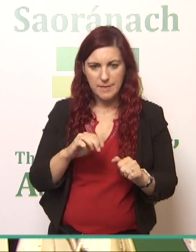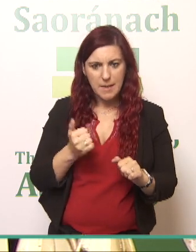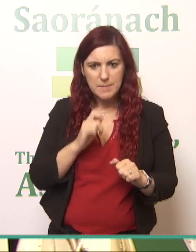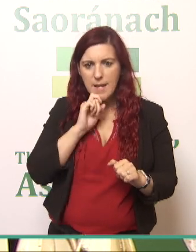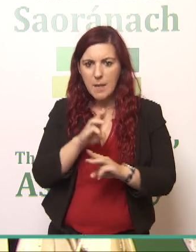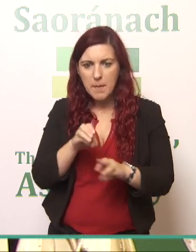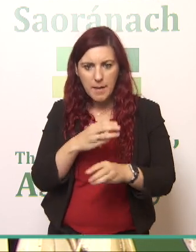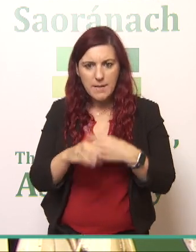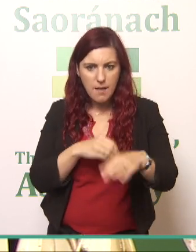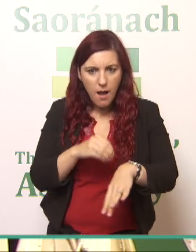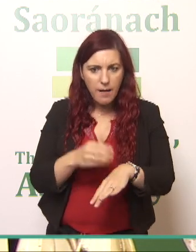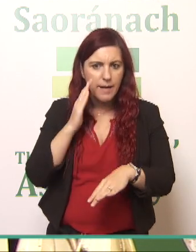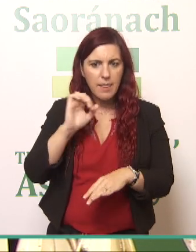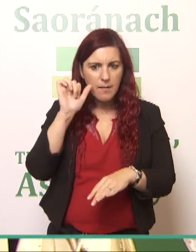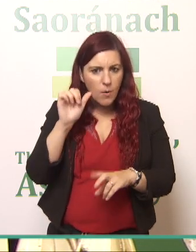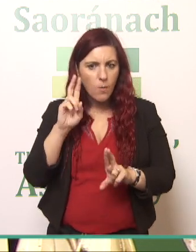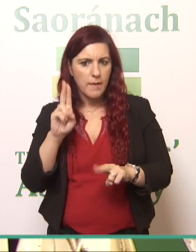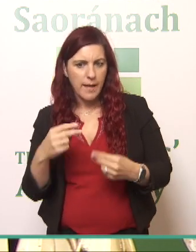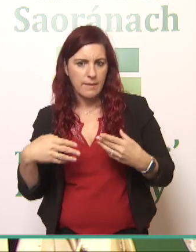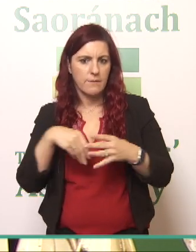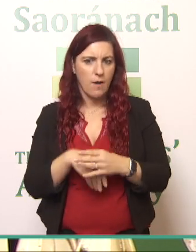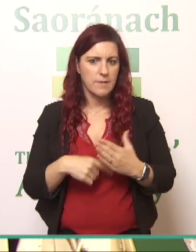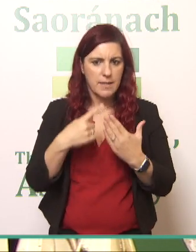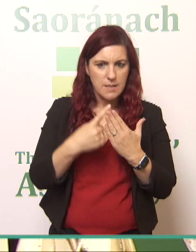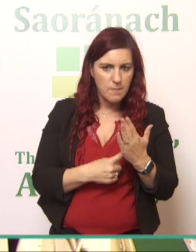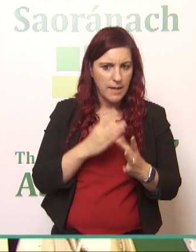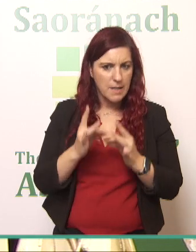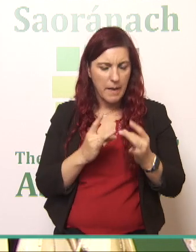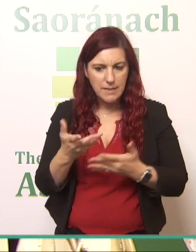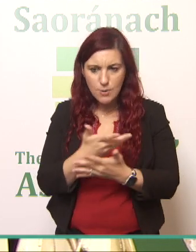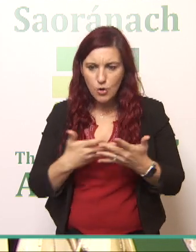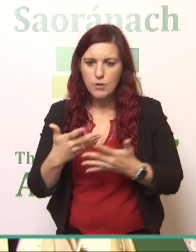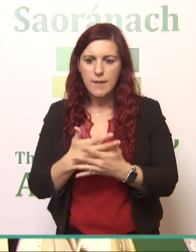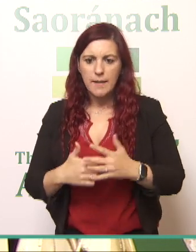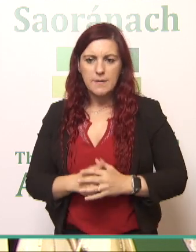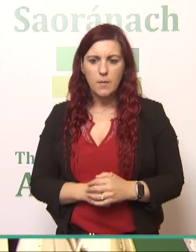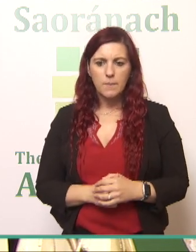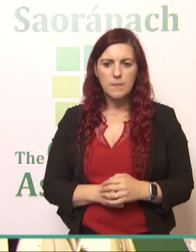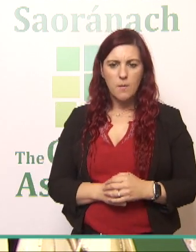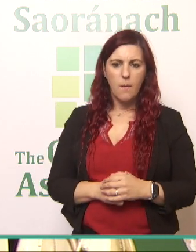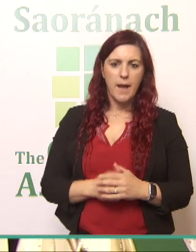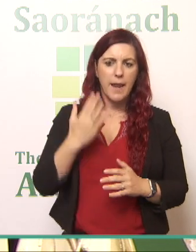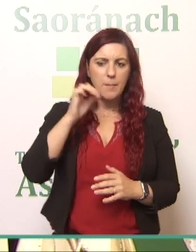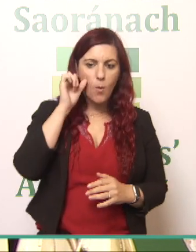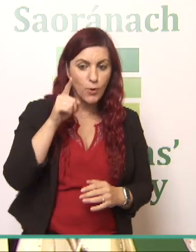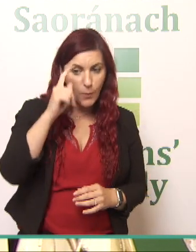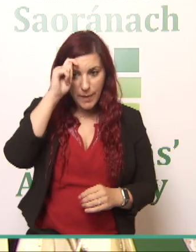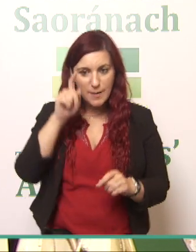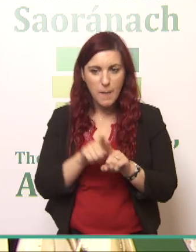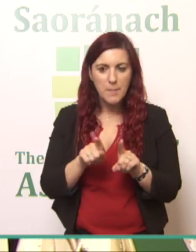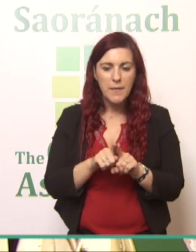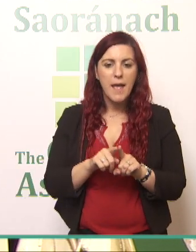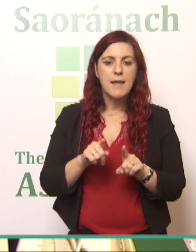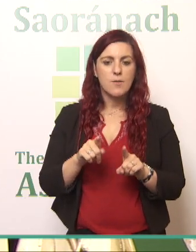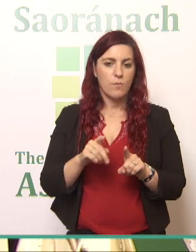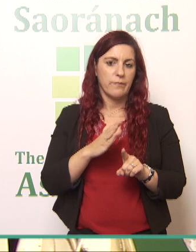know people are able to get involved in this policy-making discussion. Let them know what you make of it as well. And